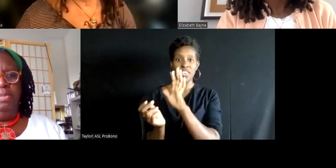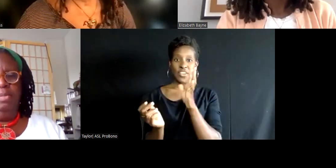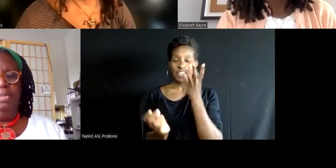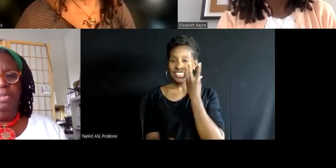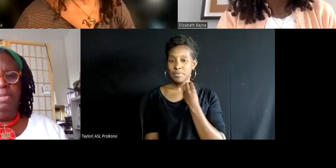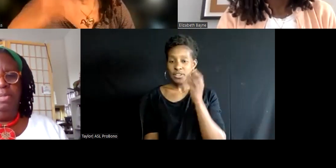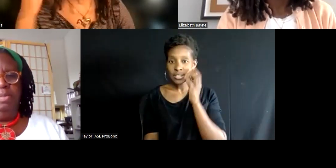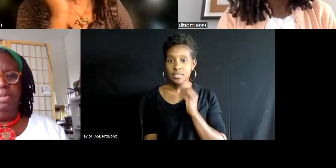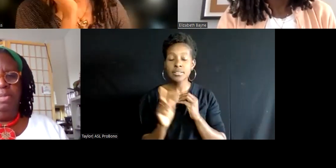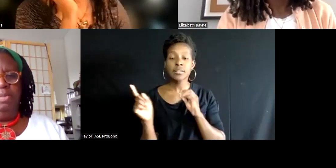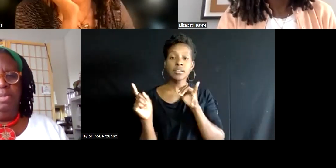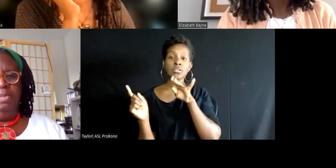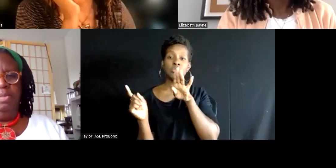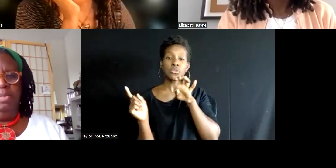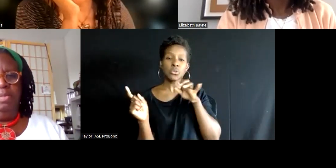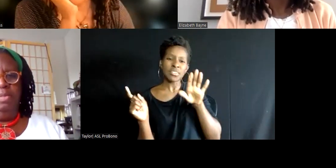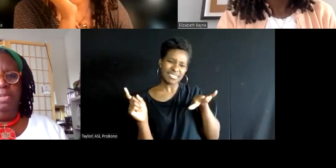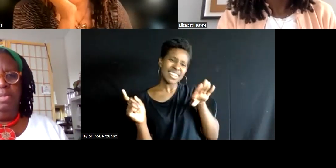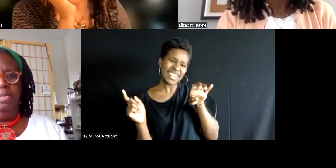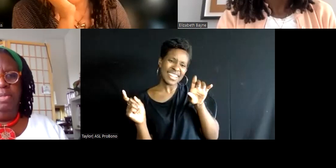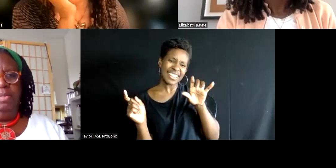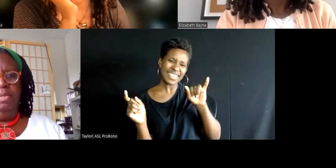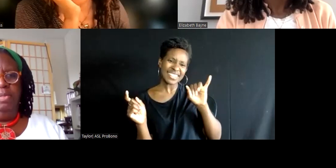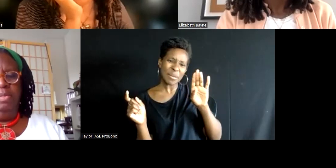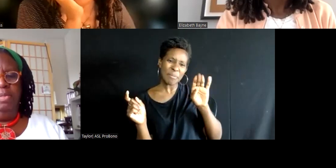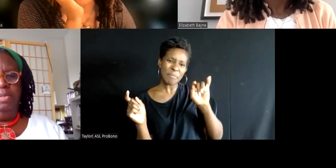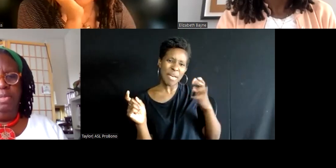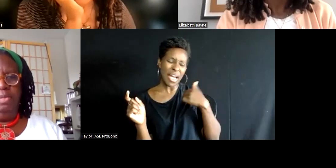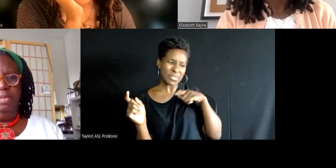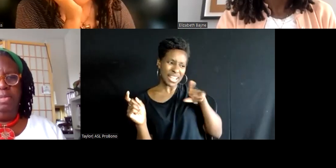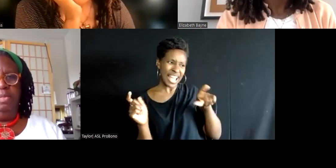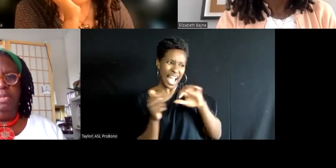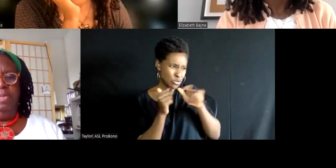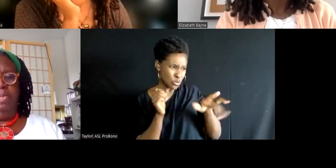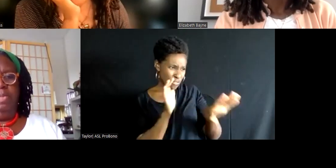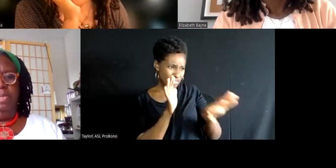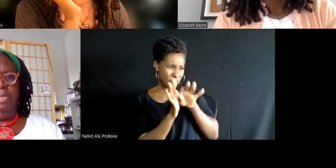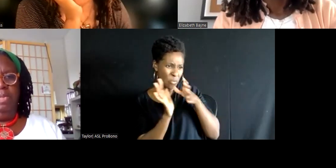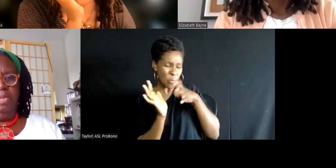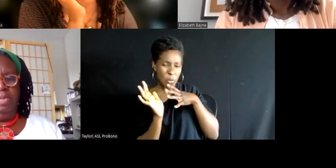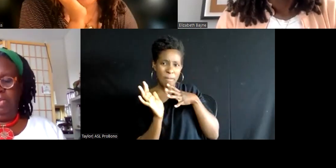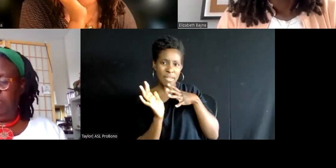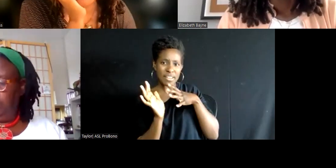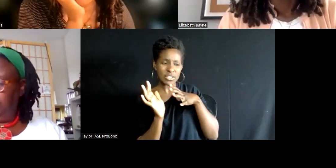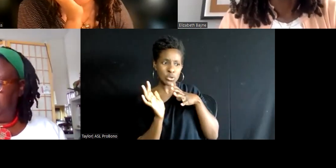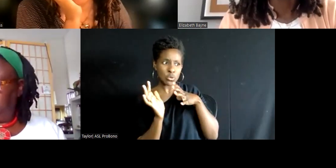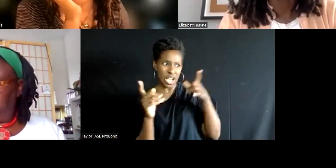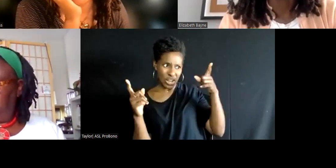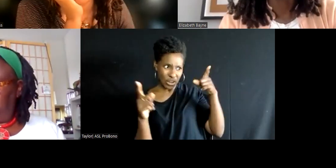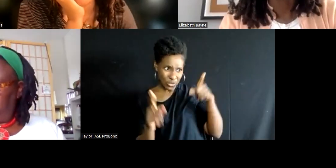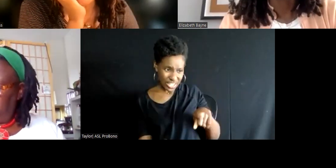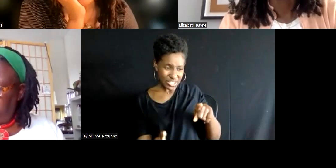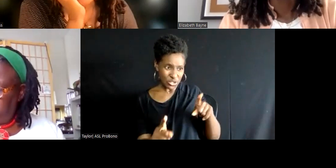Yeah, I was actually wondering, Elizabeth, how you found the women to agree to appear in your own